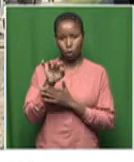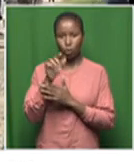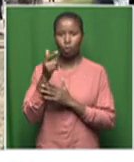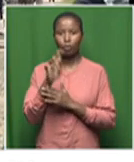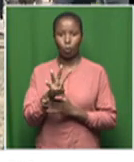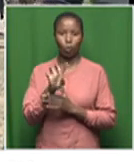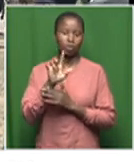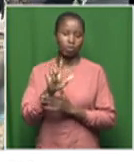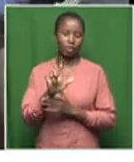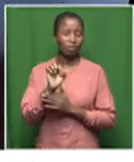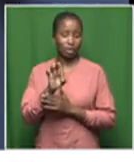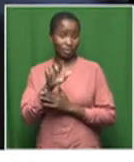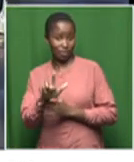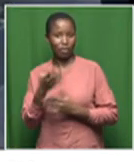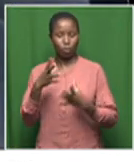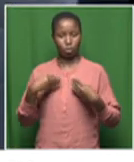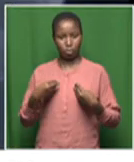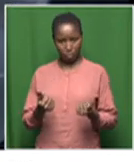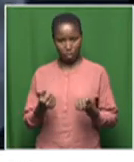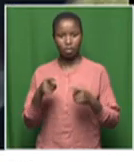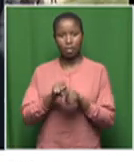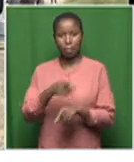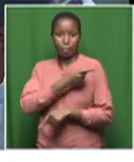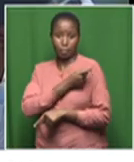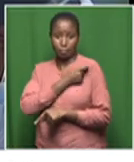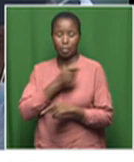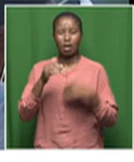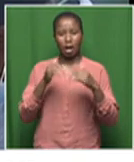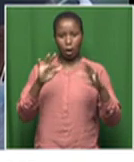1,437,050, and the total number of vaccines administered so far is